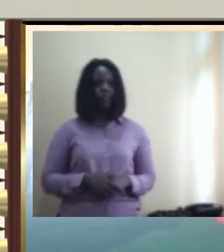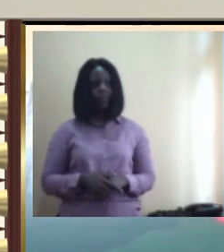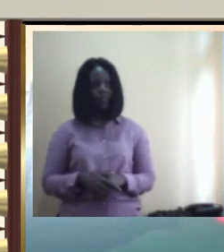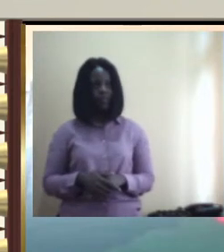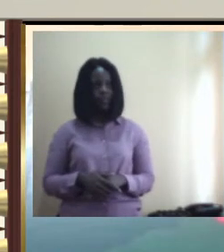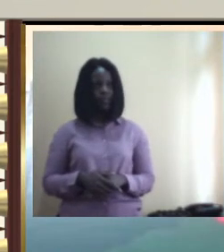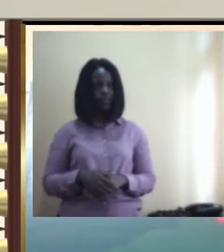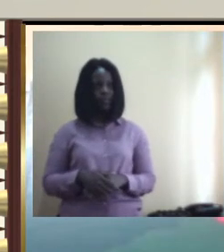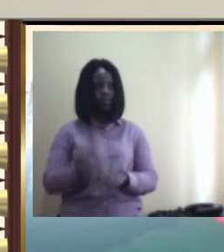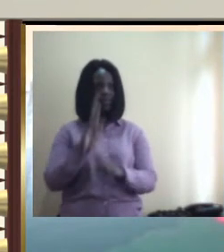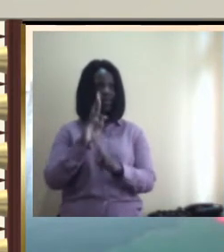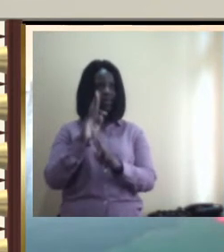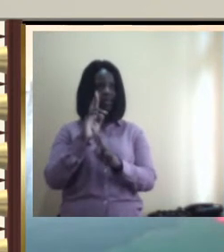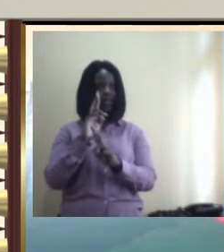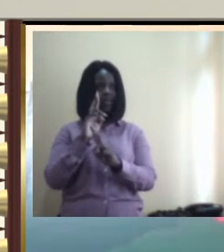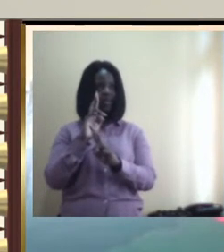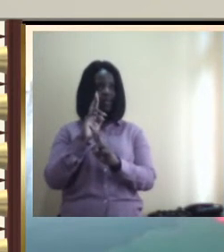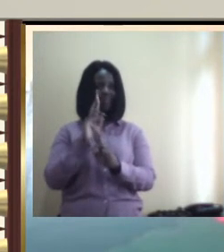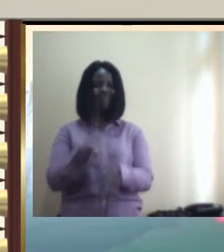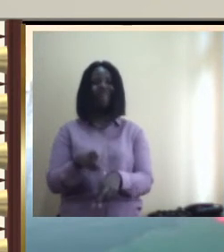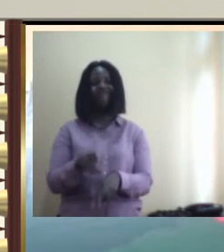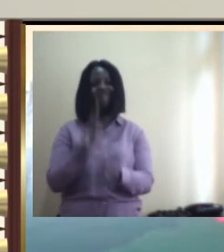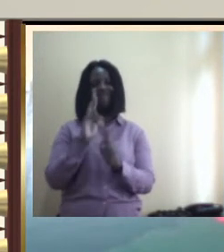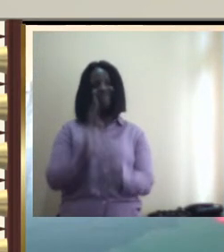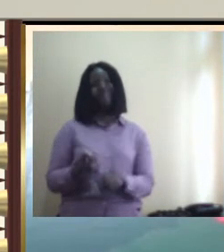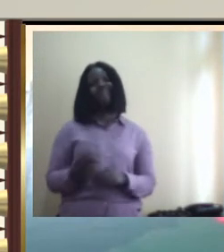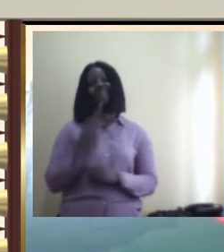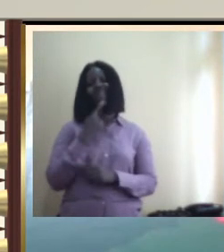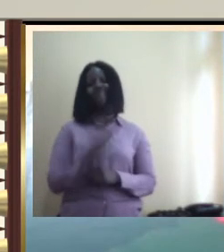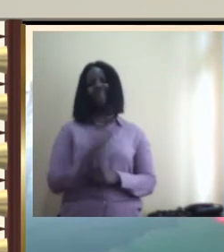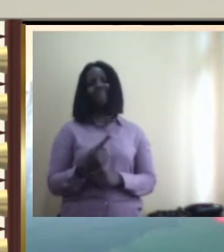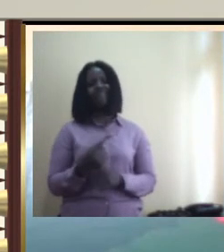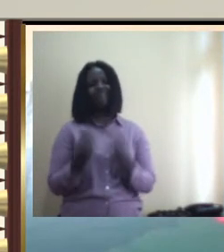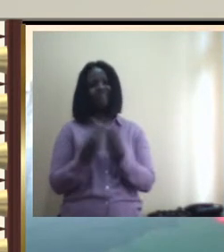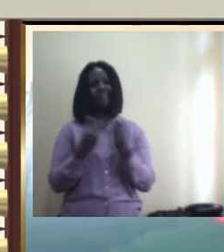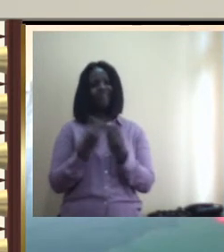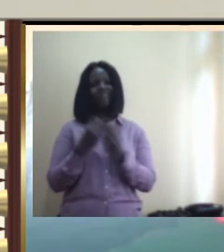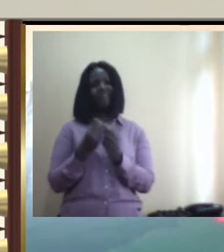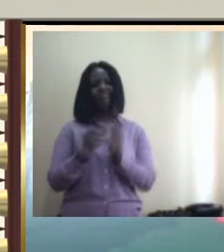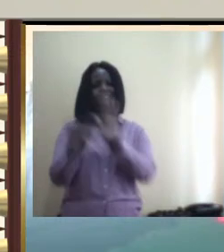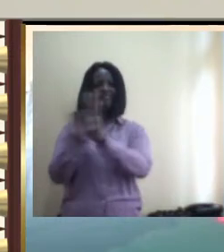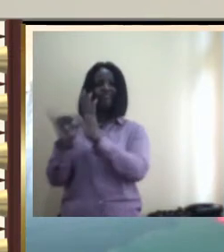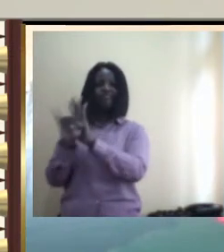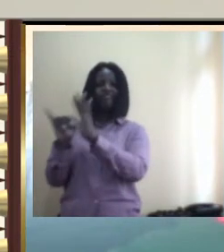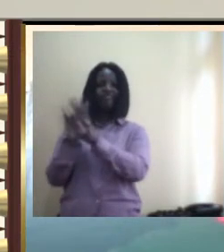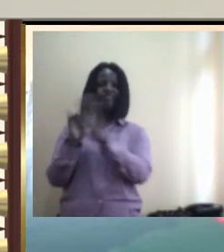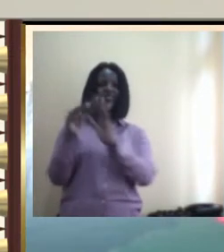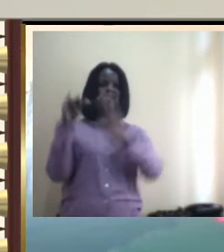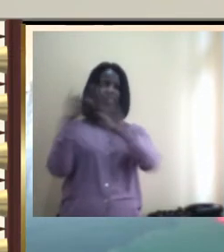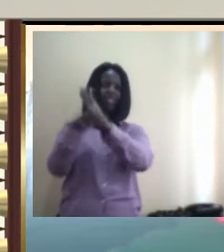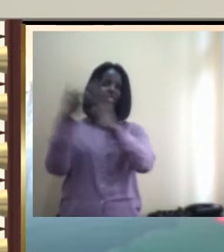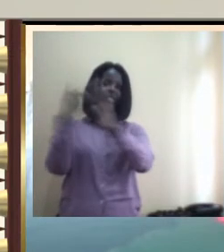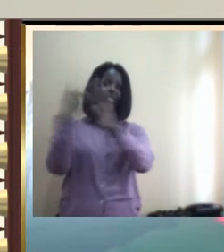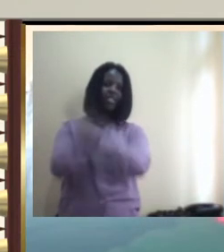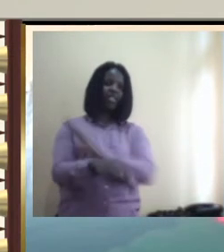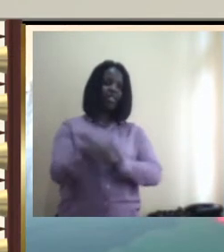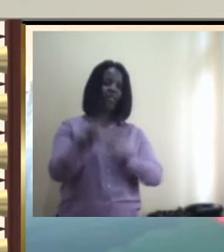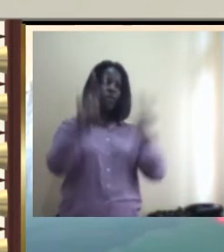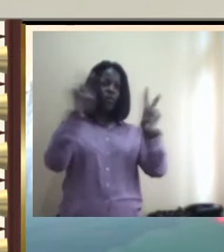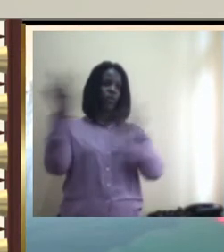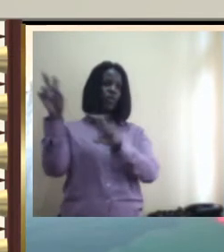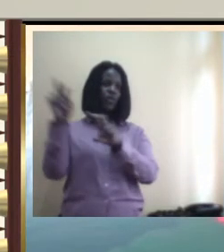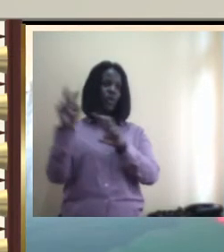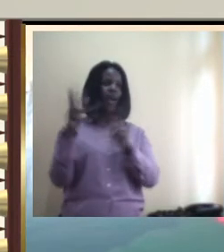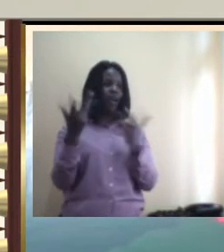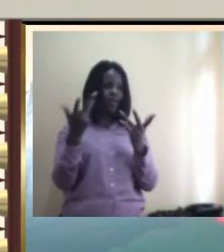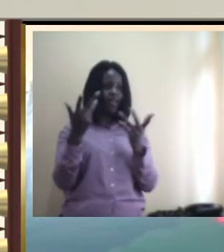The report revealed that there are symptoms of regression in the agrarian transformation agenda